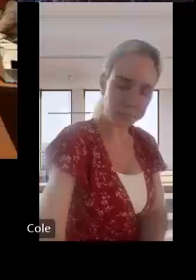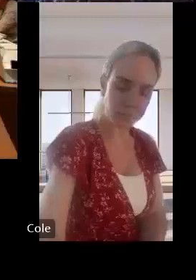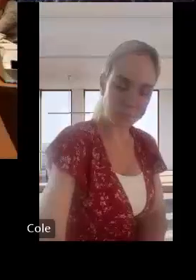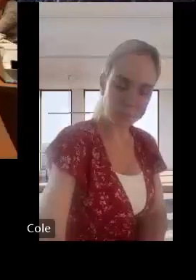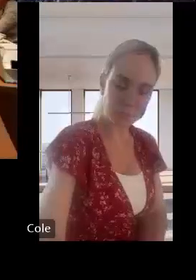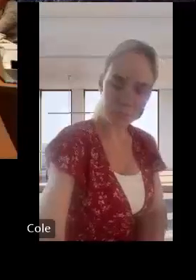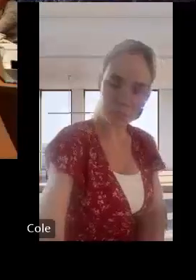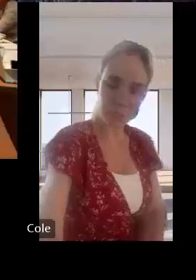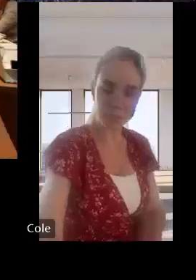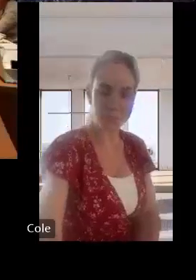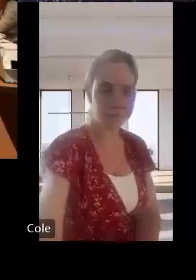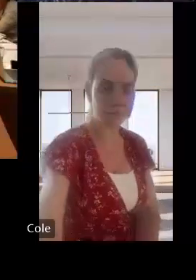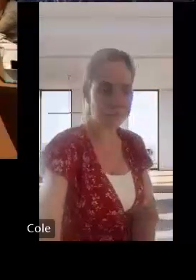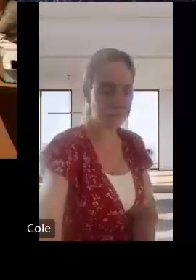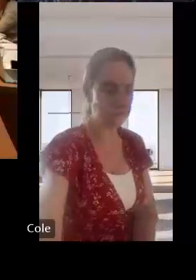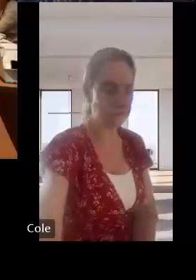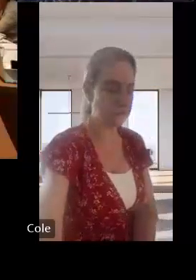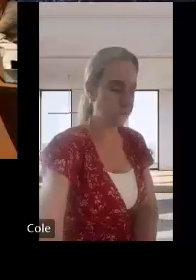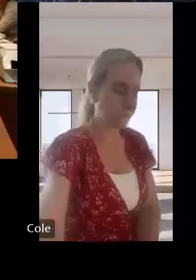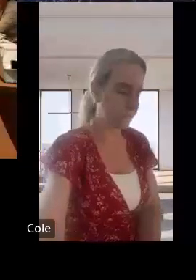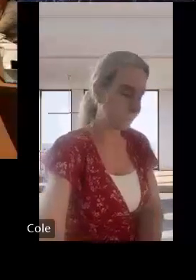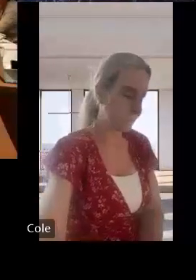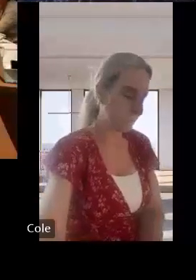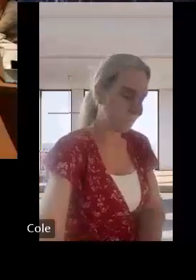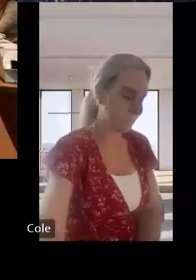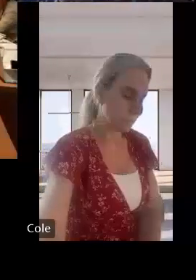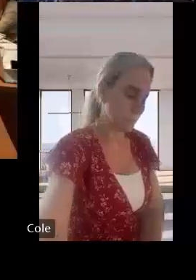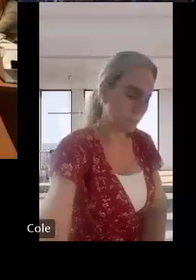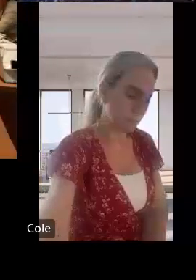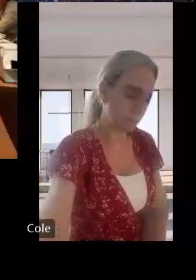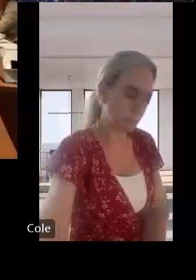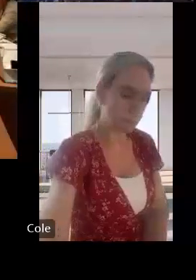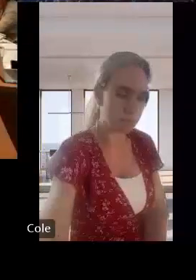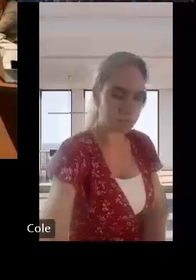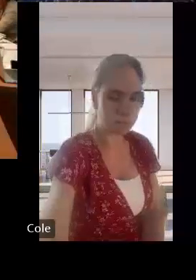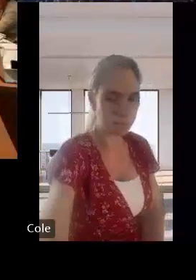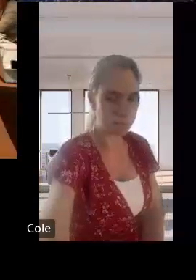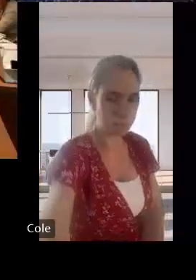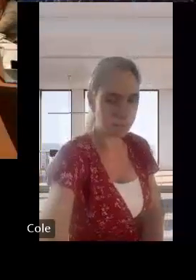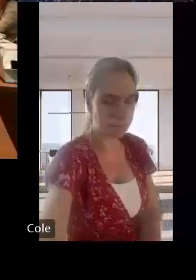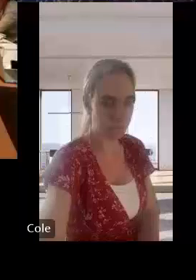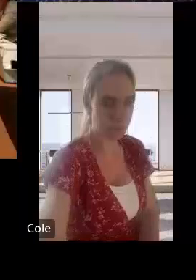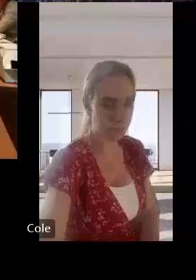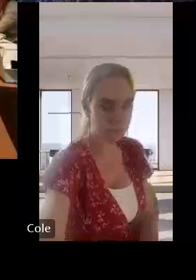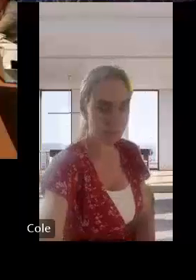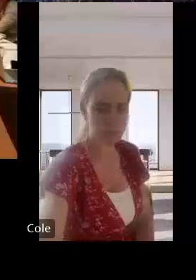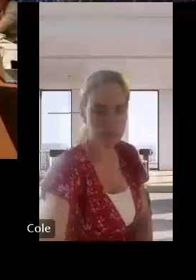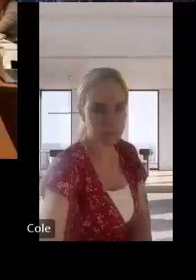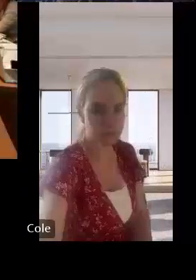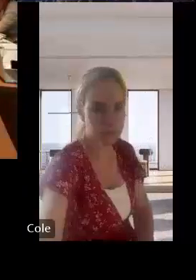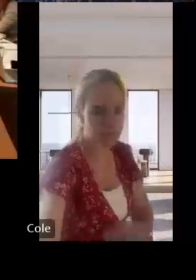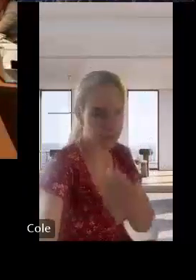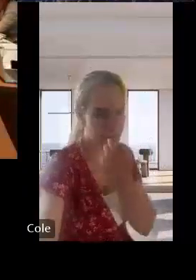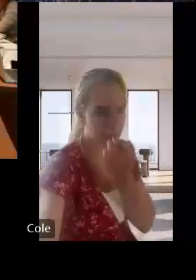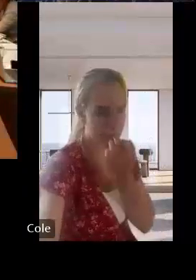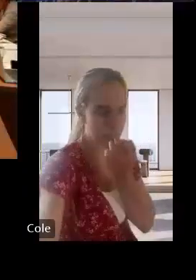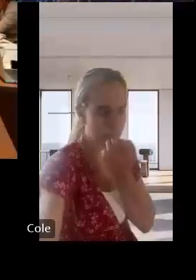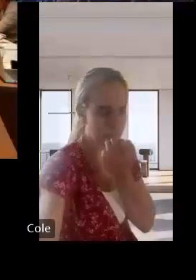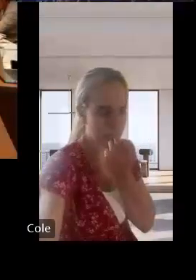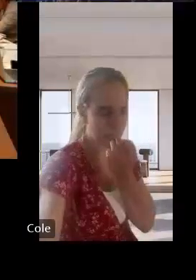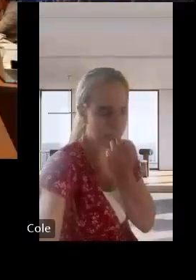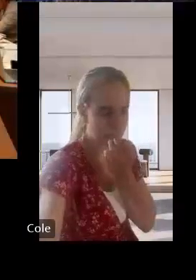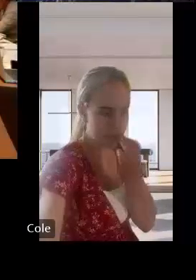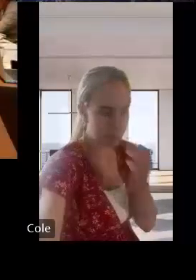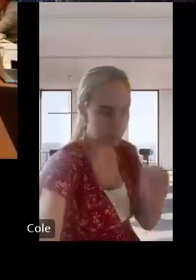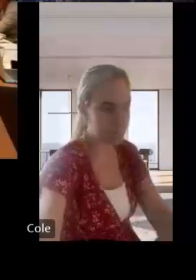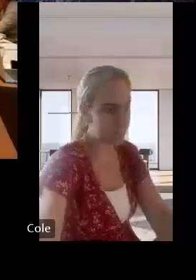of our commitment to the TRC and also the way in which we want to engage in our commitment to UNDRIP around ensuring that